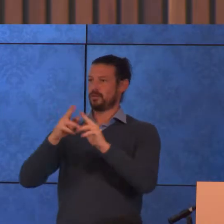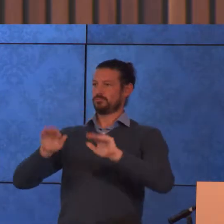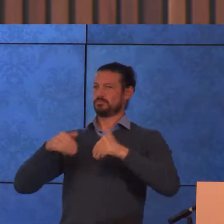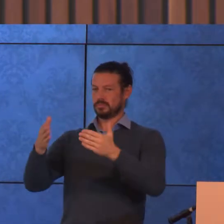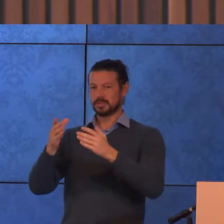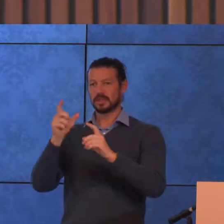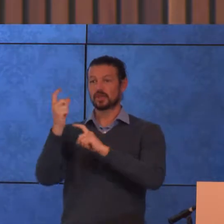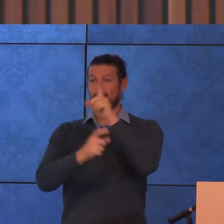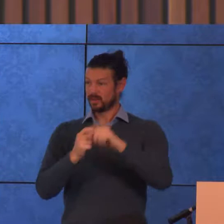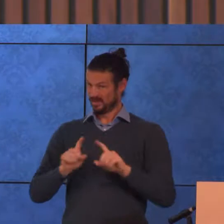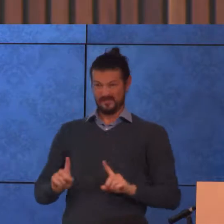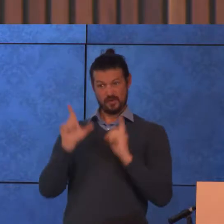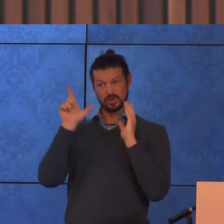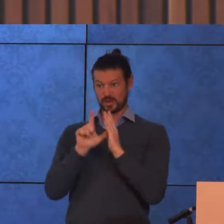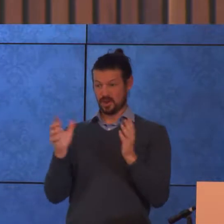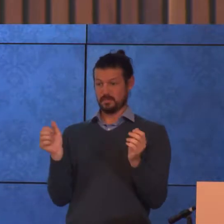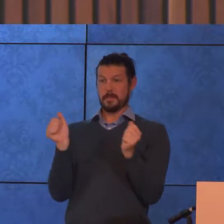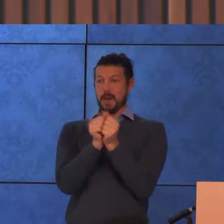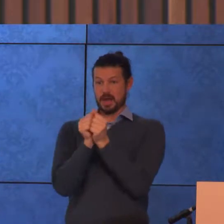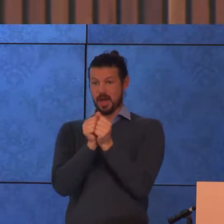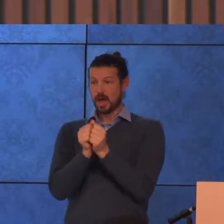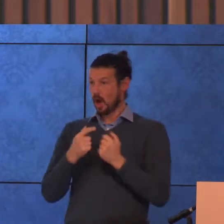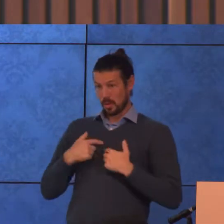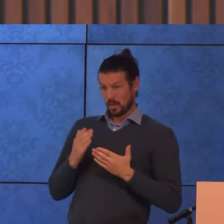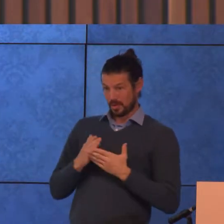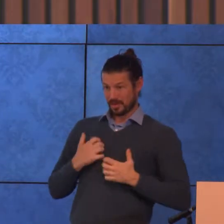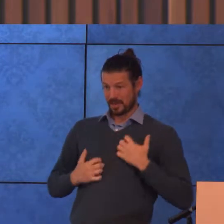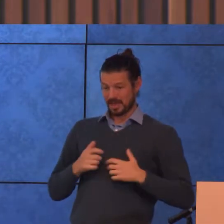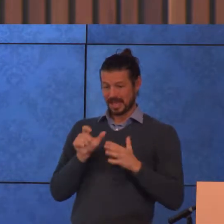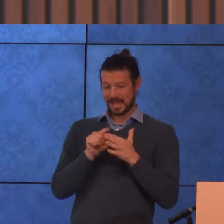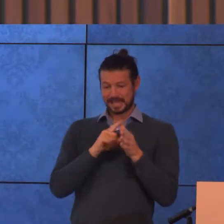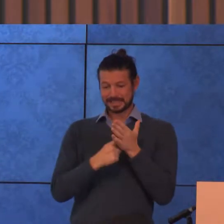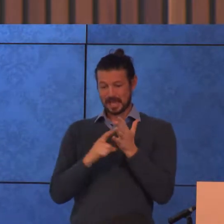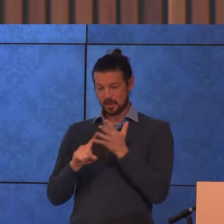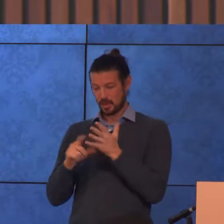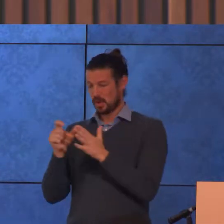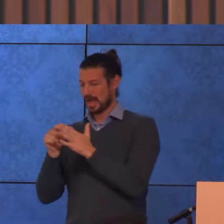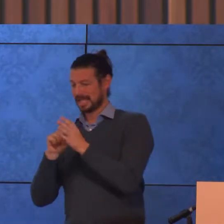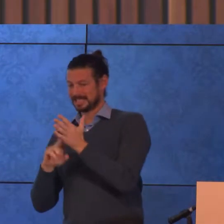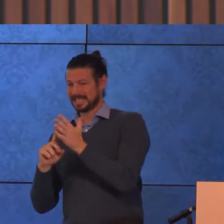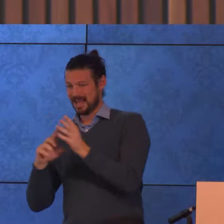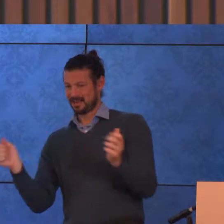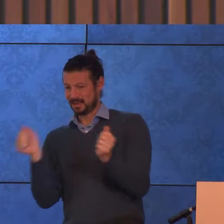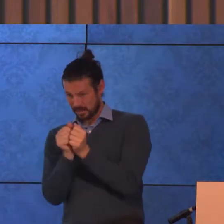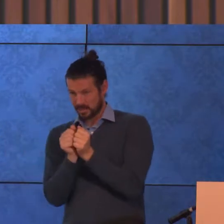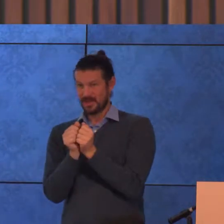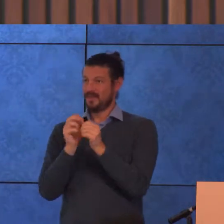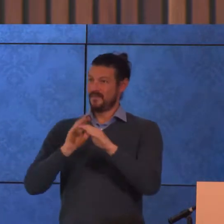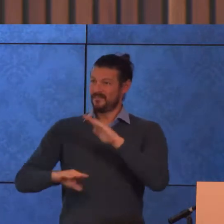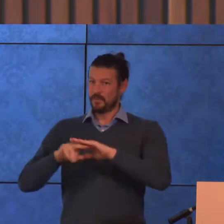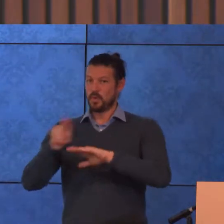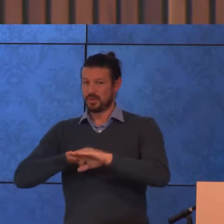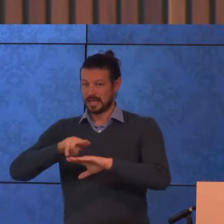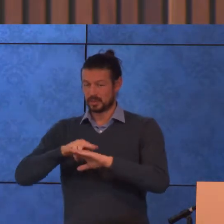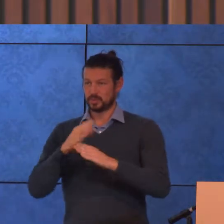emphasise that, because we were thrilled in terms of having Daru and DANA partnering to have a national conference. It is a brilliant opportunity and